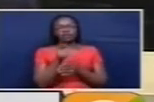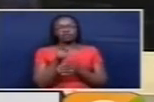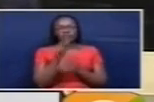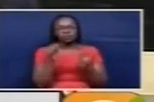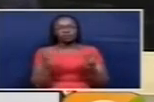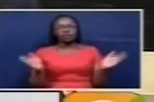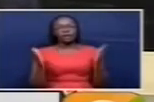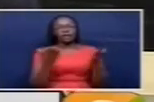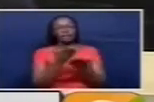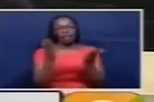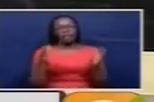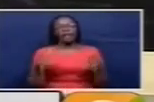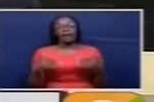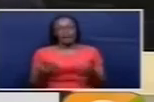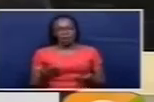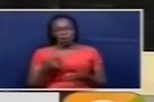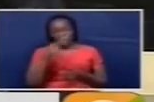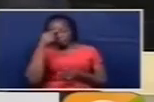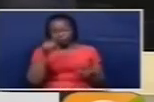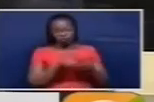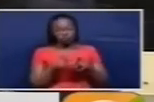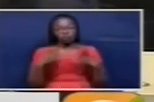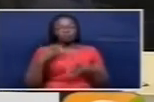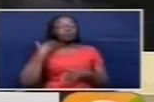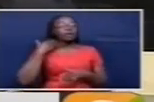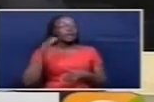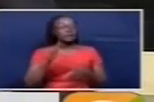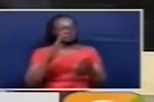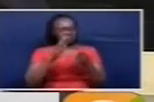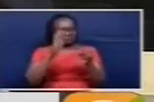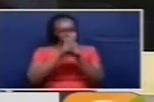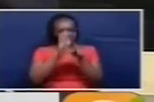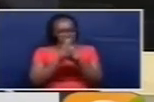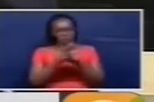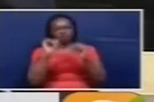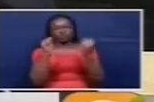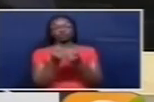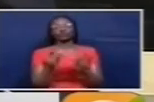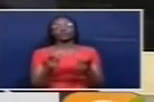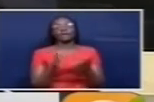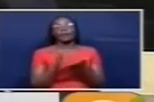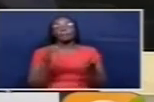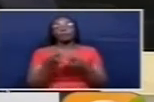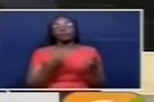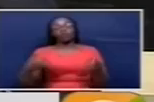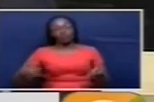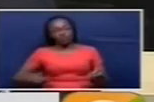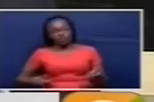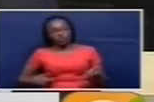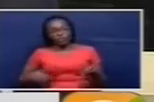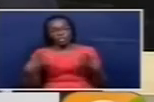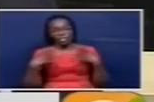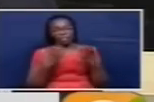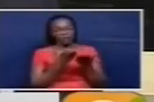sanitize politics, because there's a lot of hate, particularly on social media, and a lot of this comes from the younger demographic who are